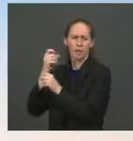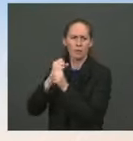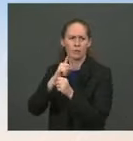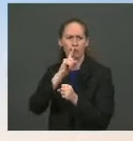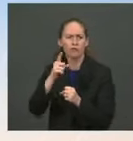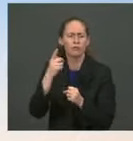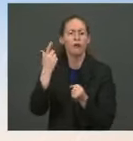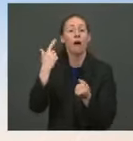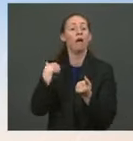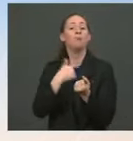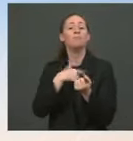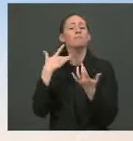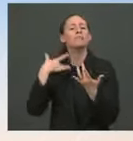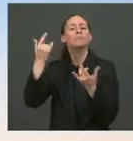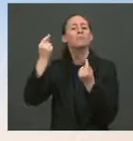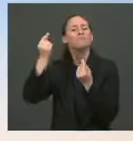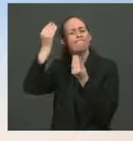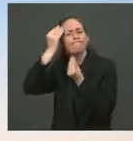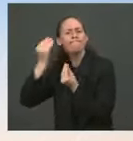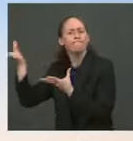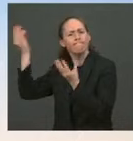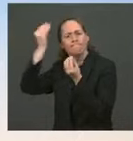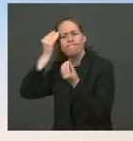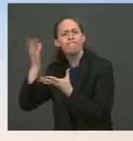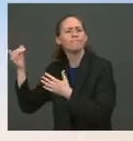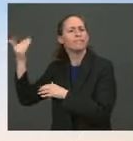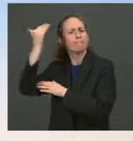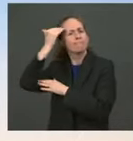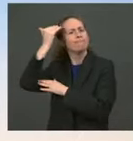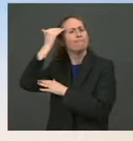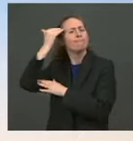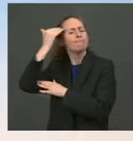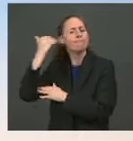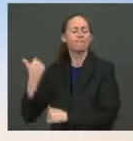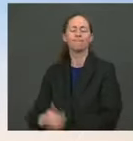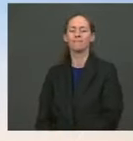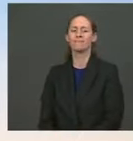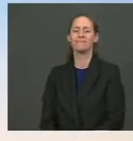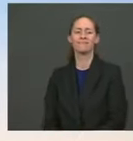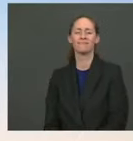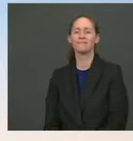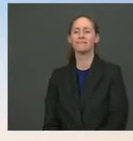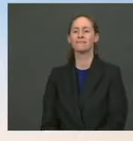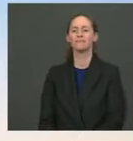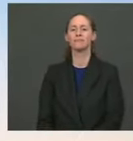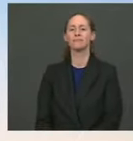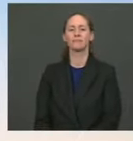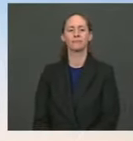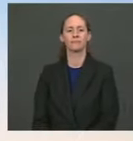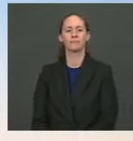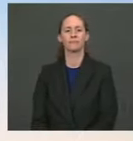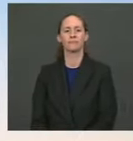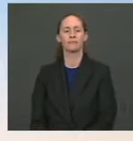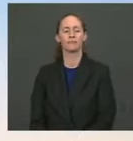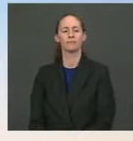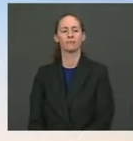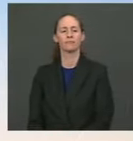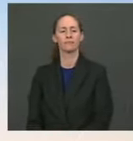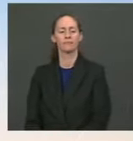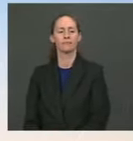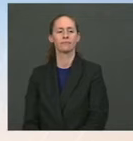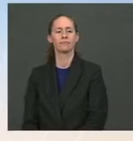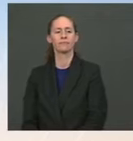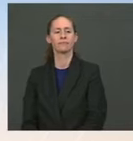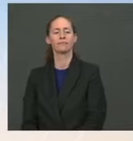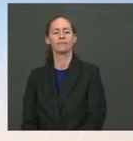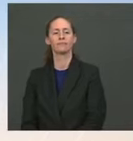forward and be very engaged on this. And then on COP26, how involved is the president sort of remaining in these